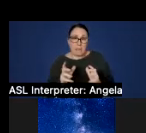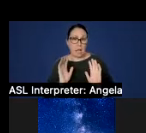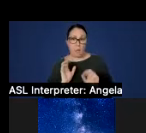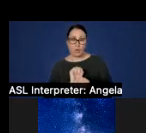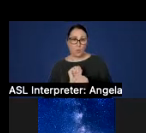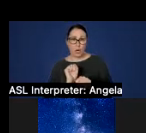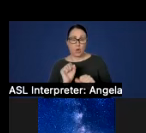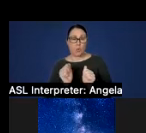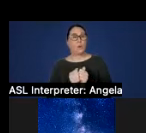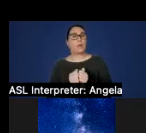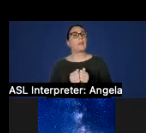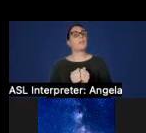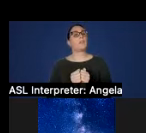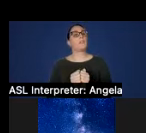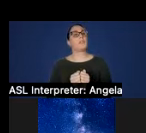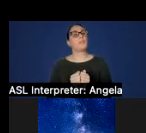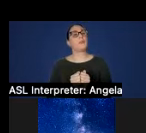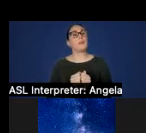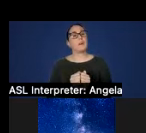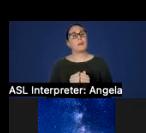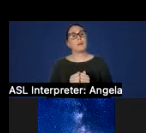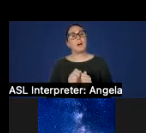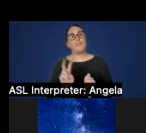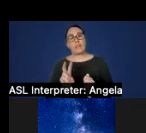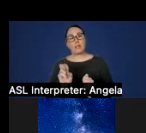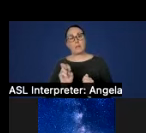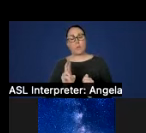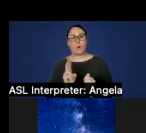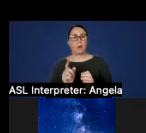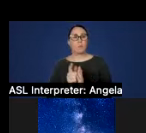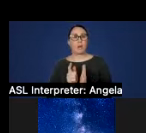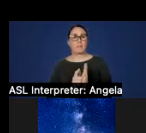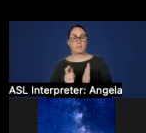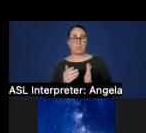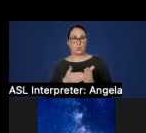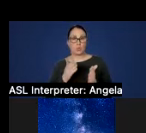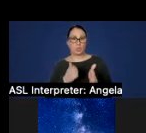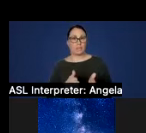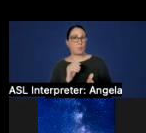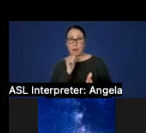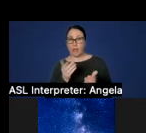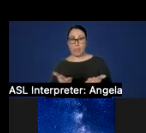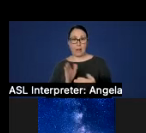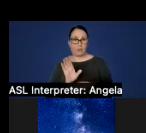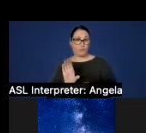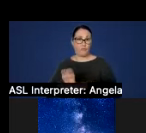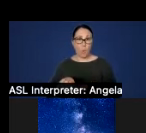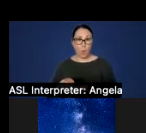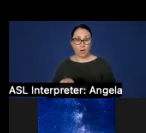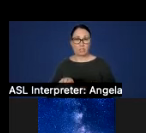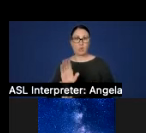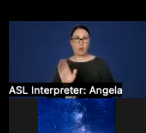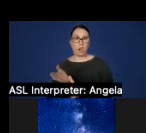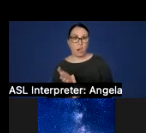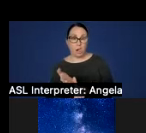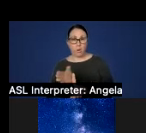or prosecutors, and an advocate, of course, we're not there to force or to coerce anybody into doing